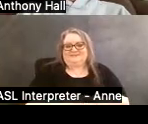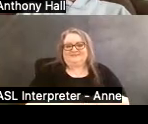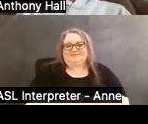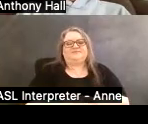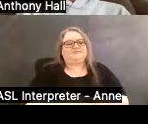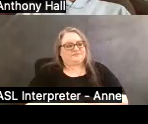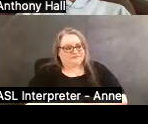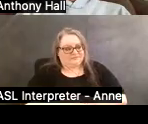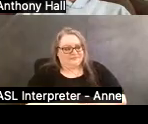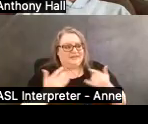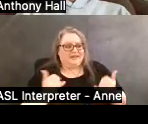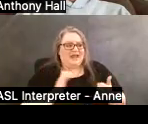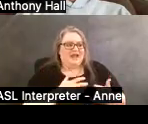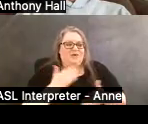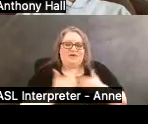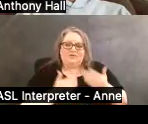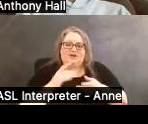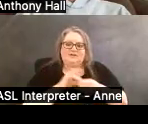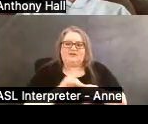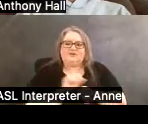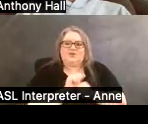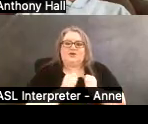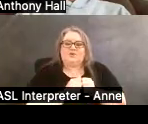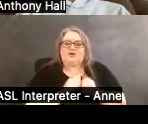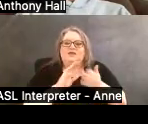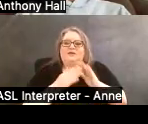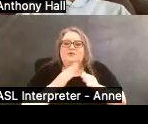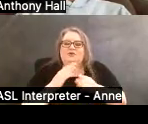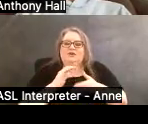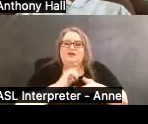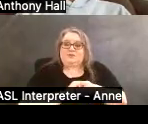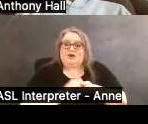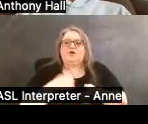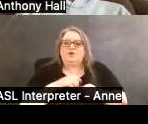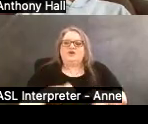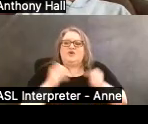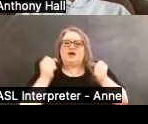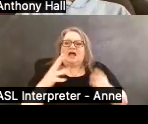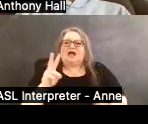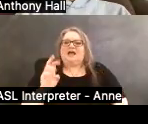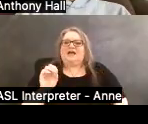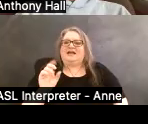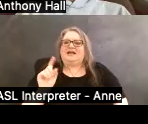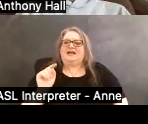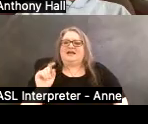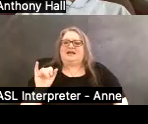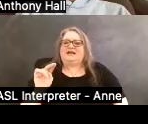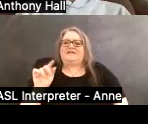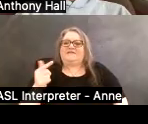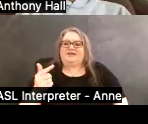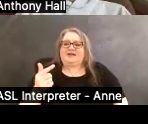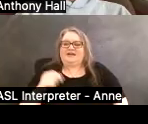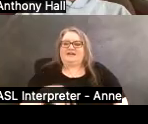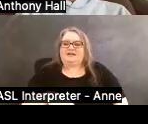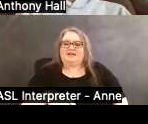So now our process as far as working with community partners, we do a lot of vetting. We have definitely a lot